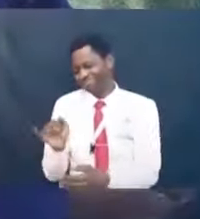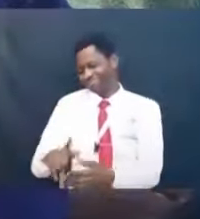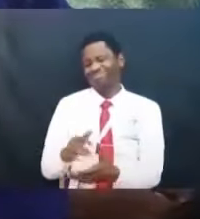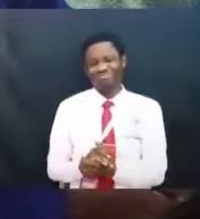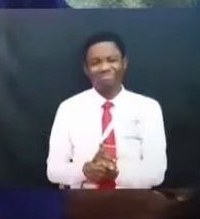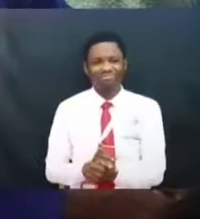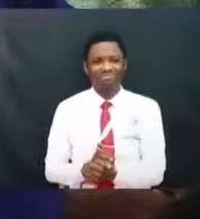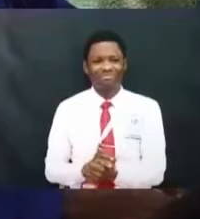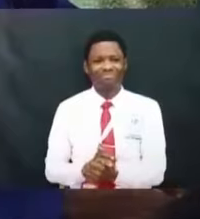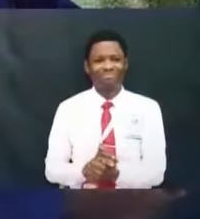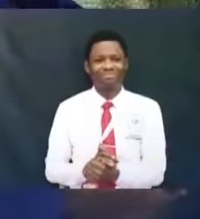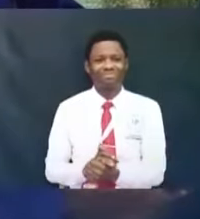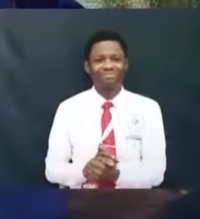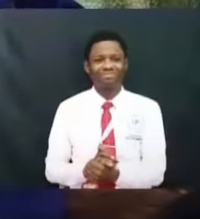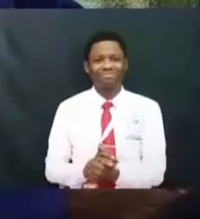Ujaf.